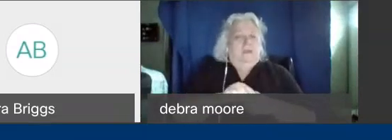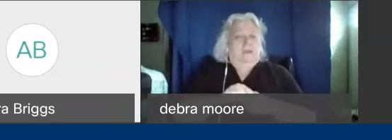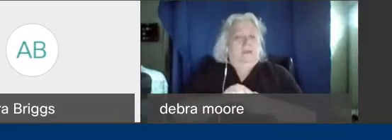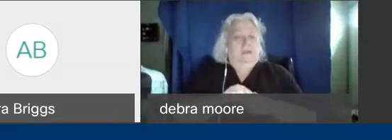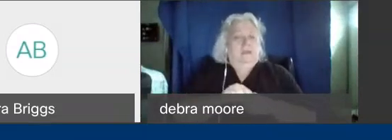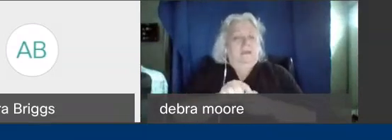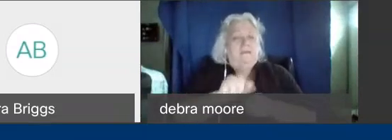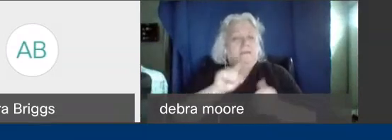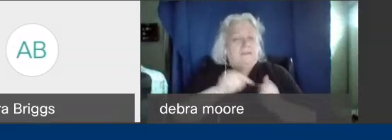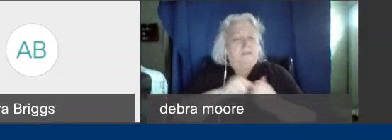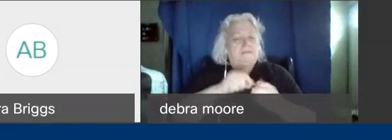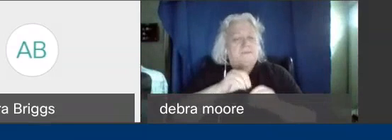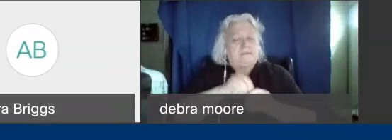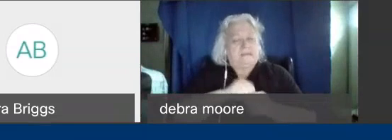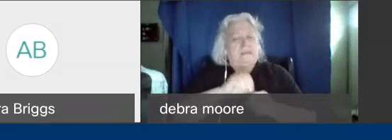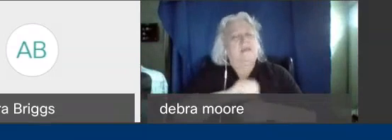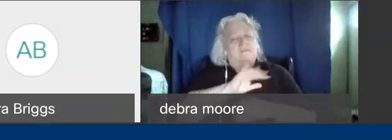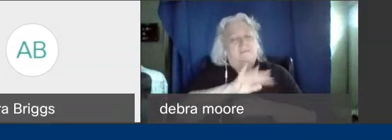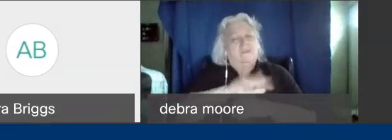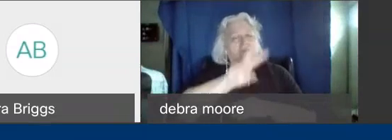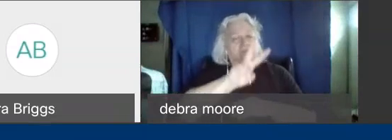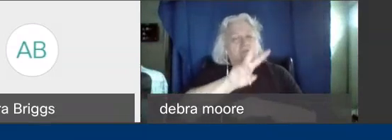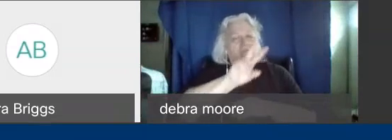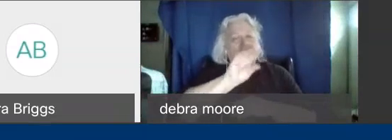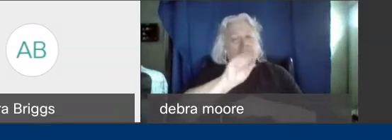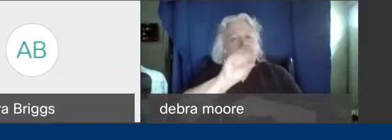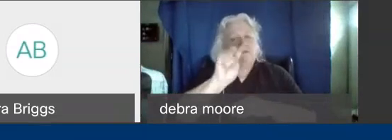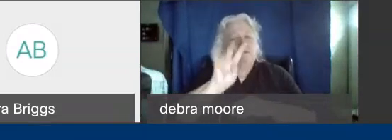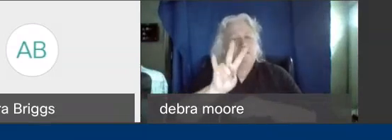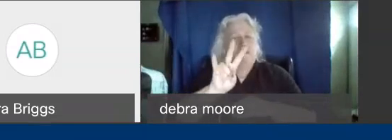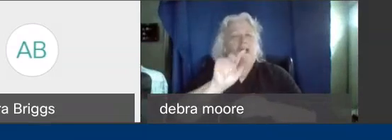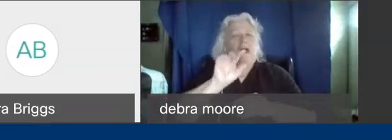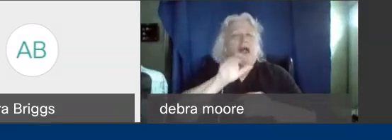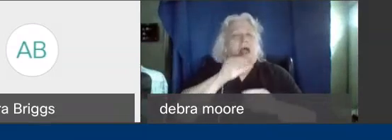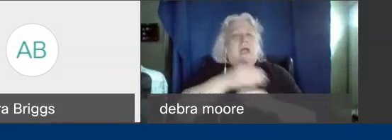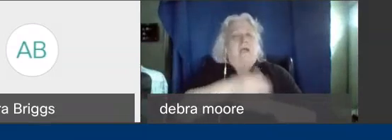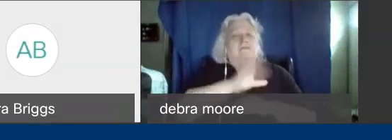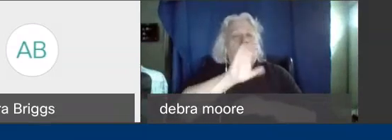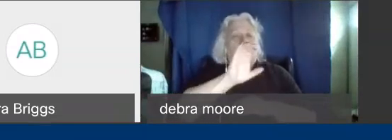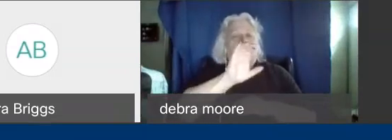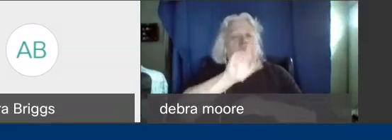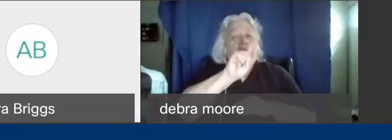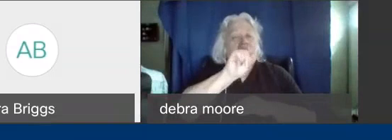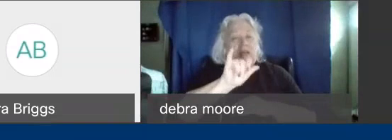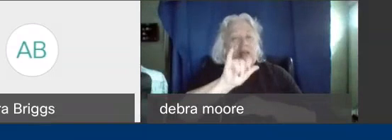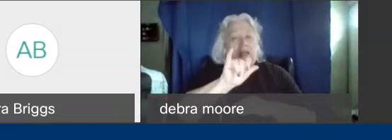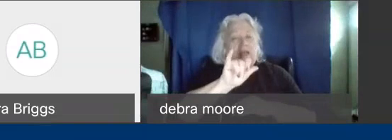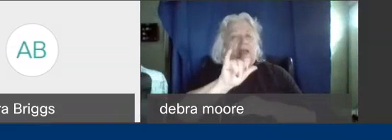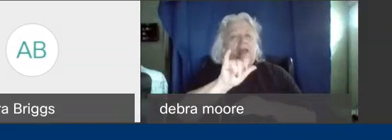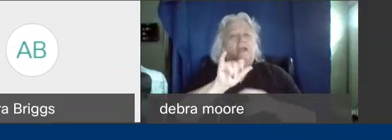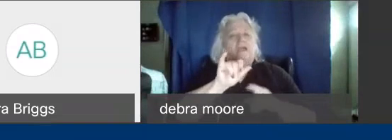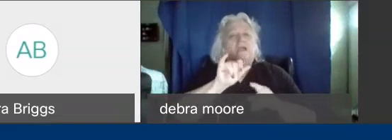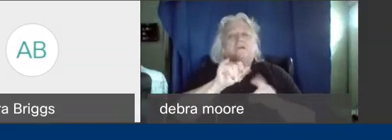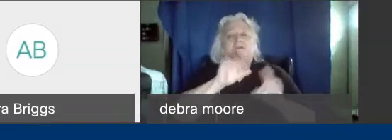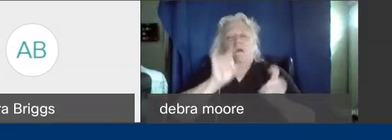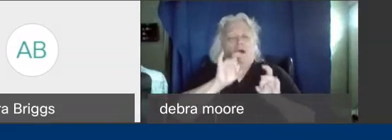in effect in 2007 after Clay Warren, a student at Texas Tech, tragically passed